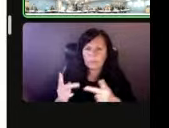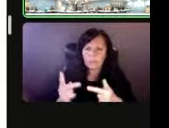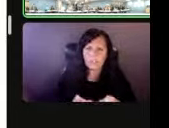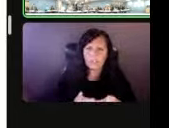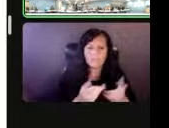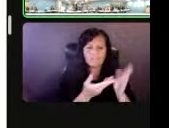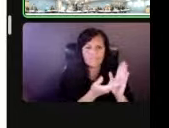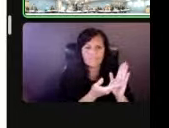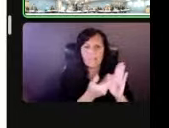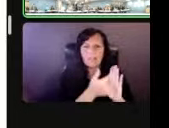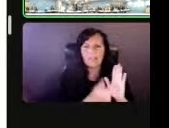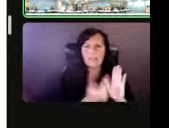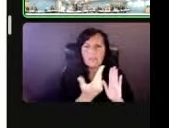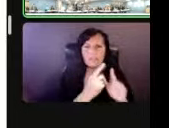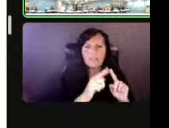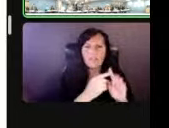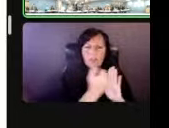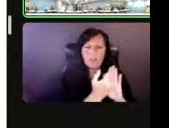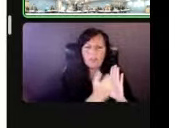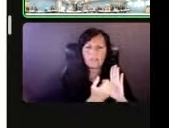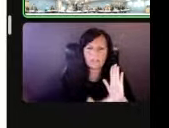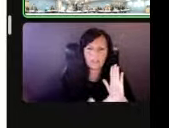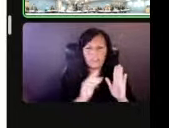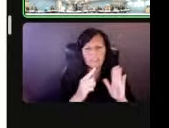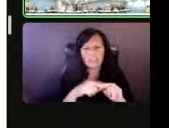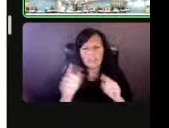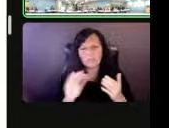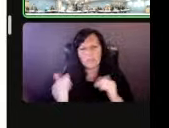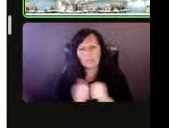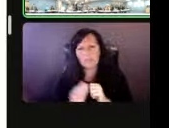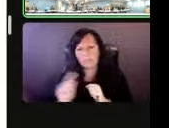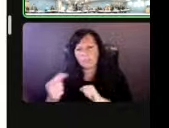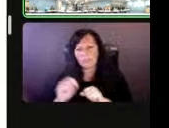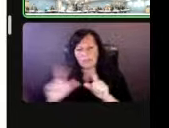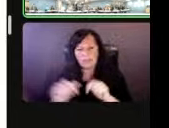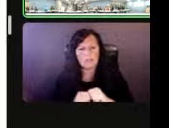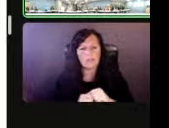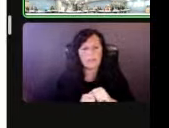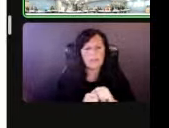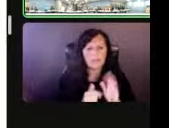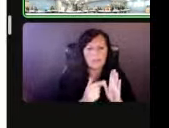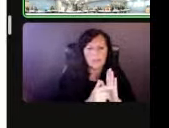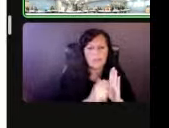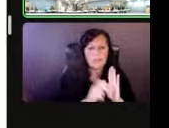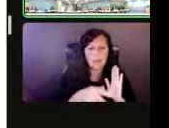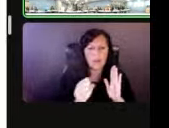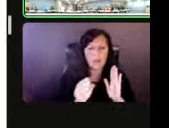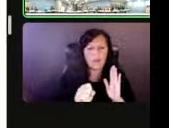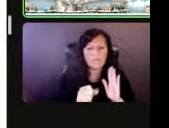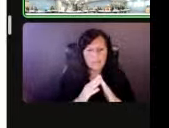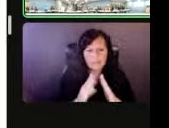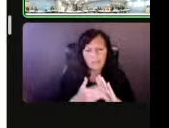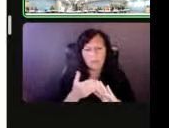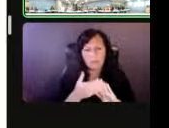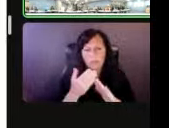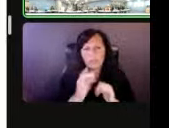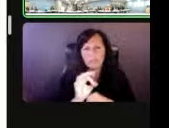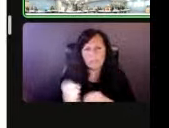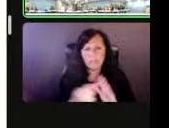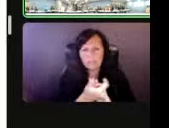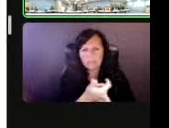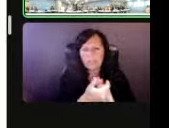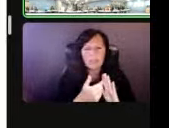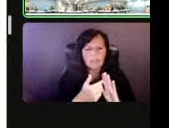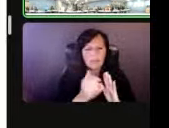different lines here on this chart than that first one. Eliminate the ops fee positions. The city operations fee was increased with